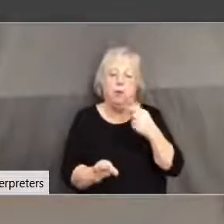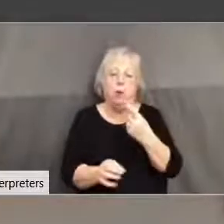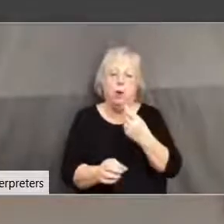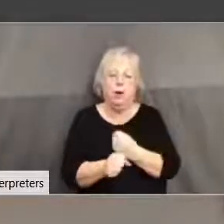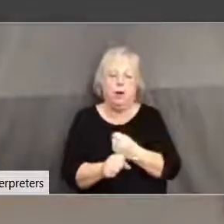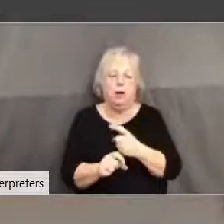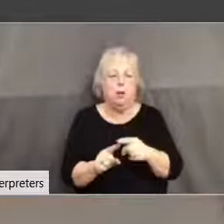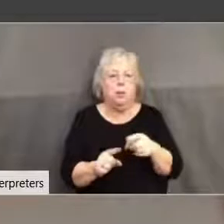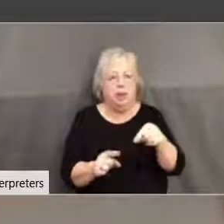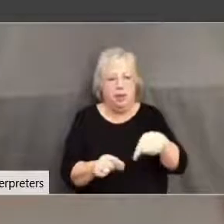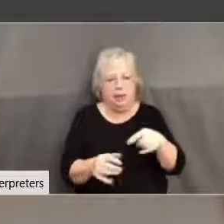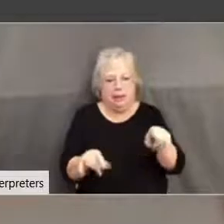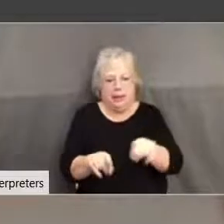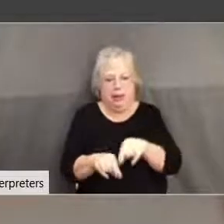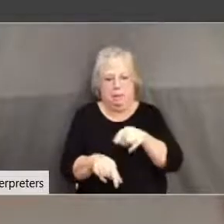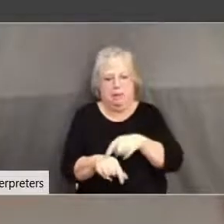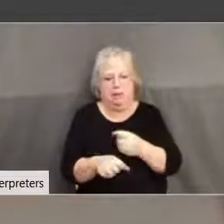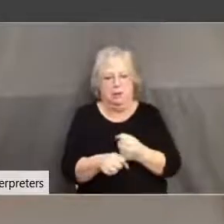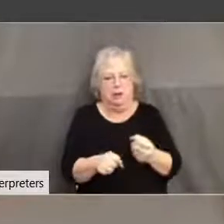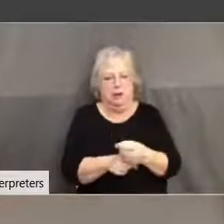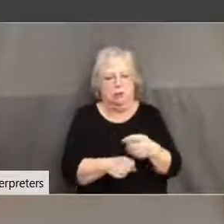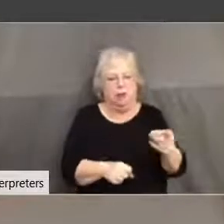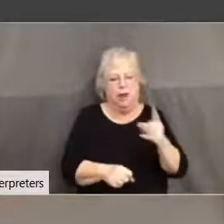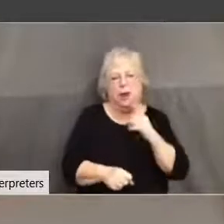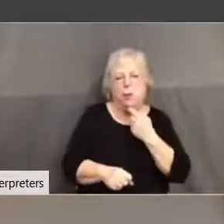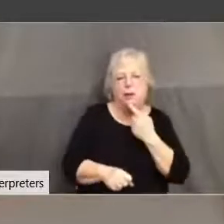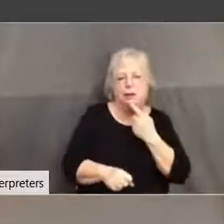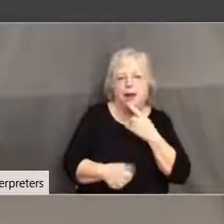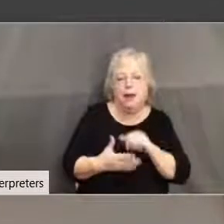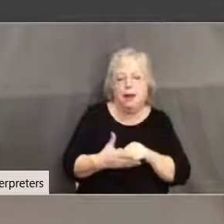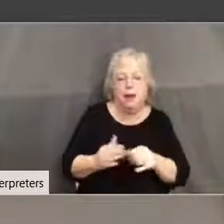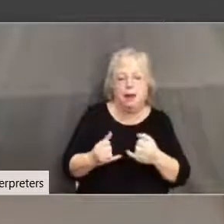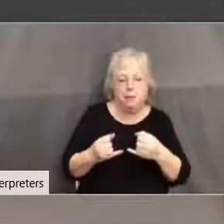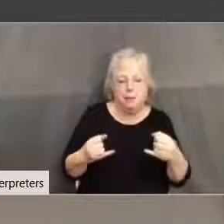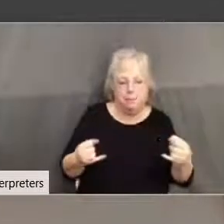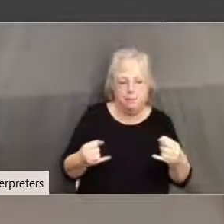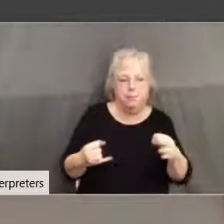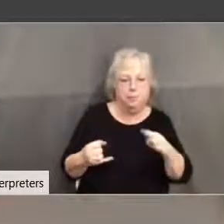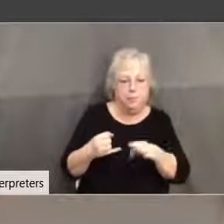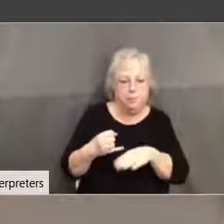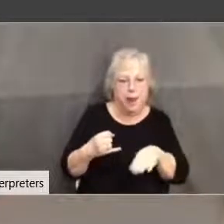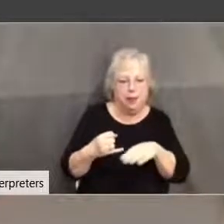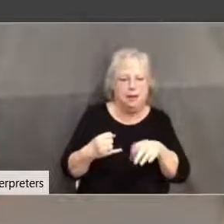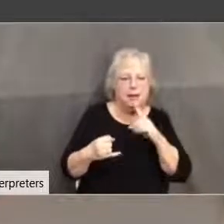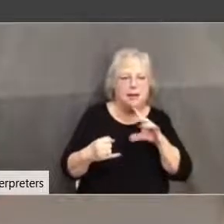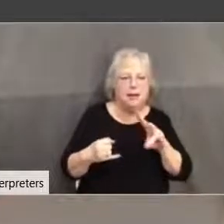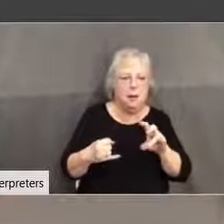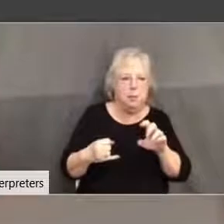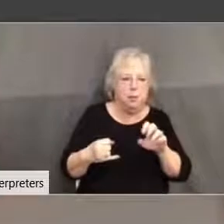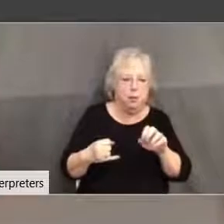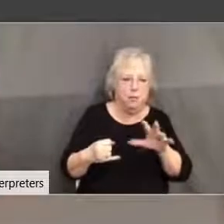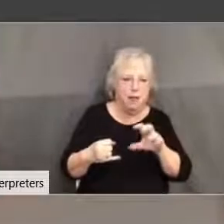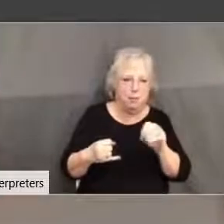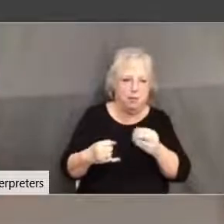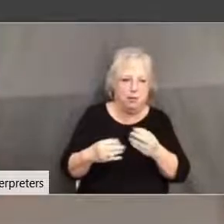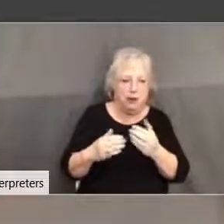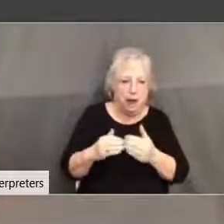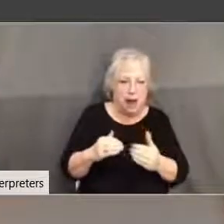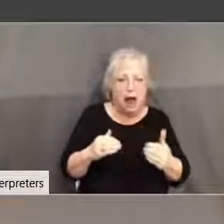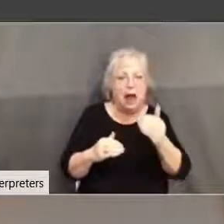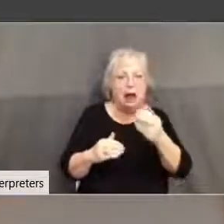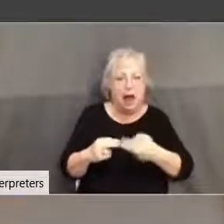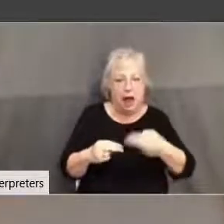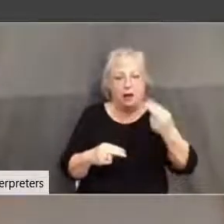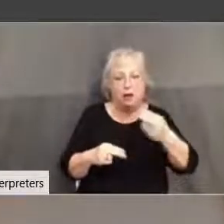next year, they're going to say the baseline is 7.5% above what it is right now. Is that right? That's correct.